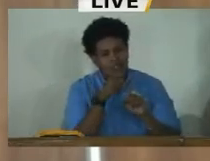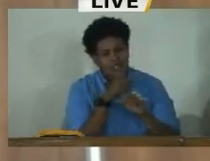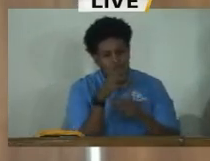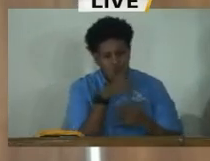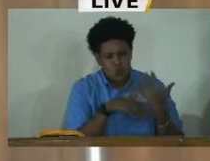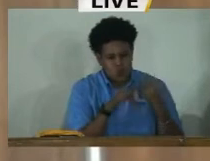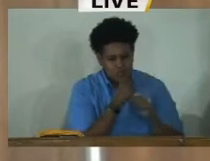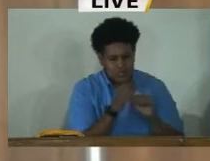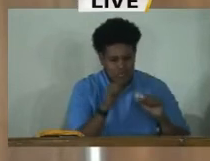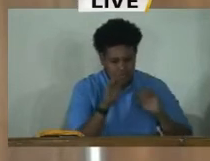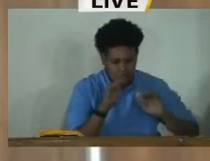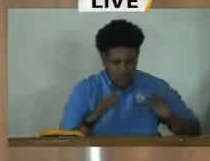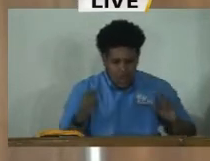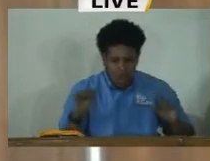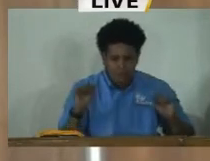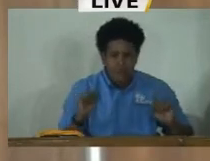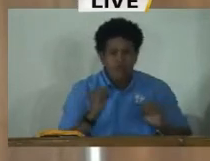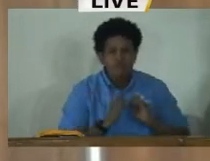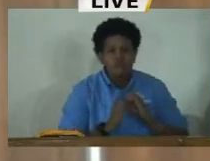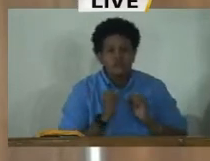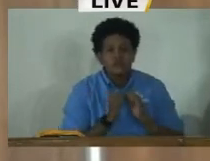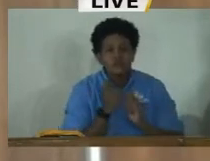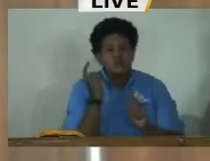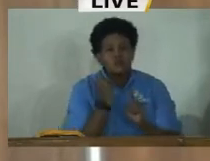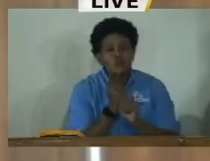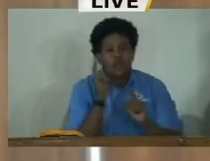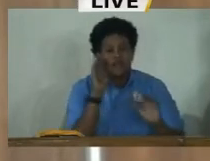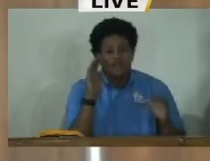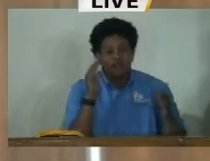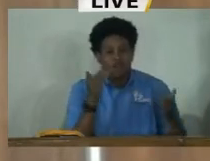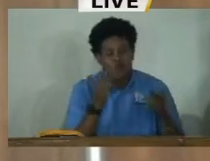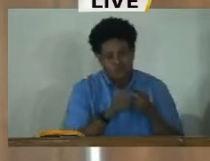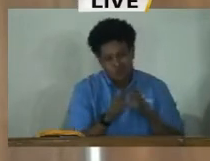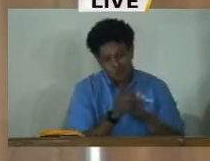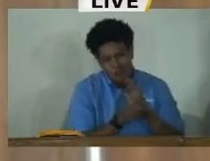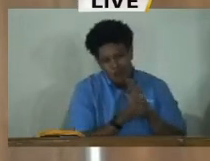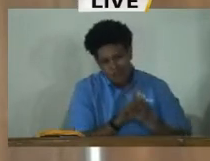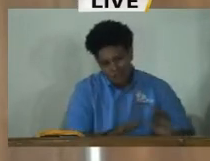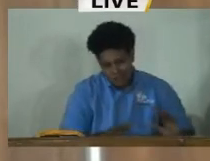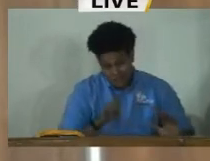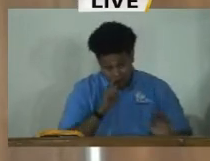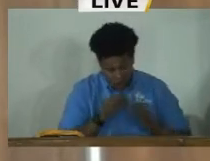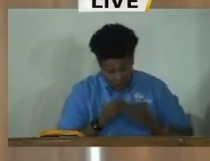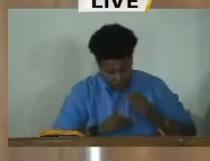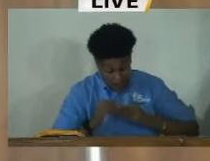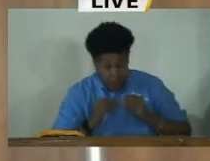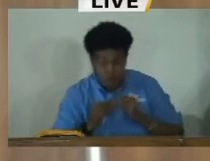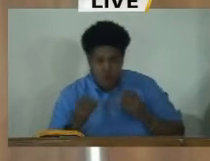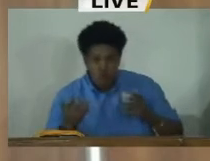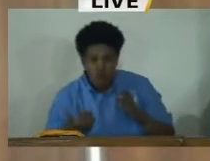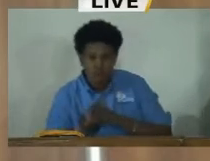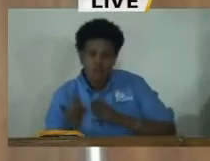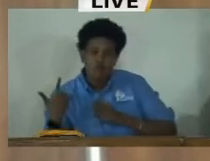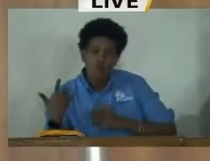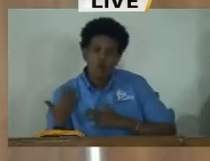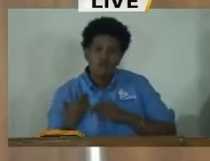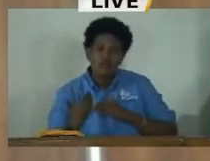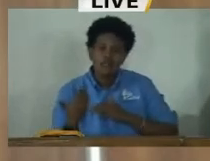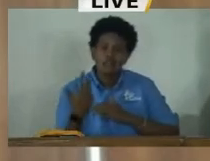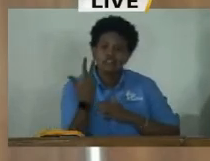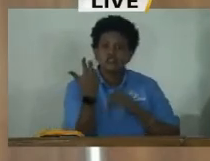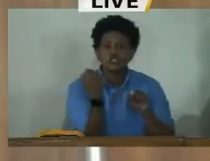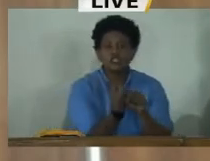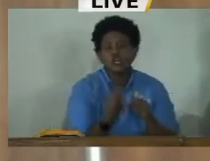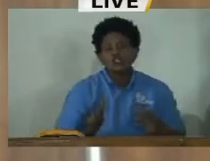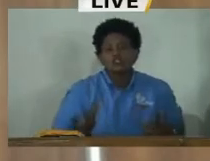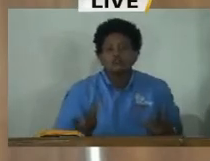safety nets can all be fixed with the right focus and policies, Madam Speaker, for economic growth over the next 3